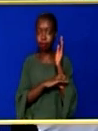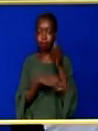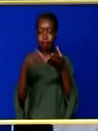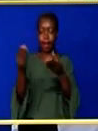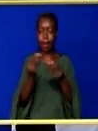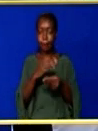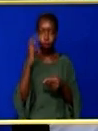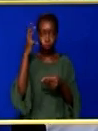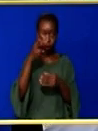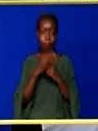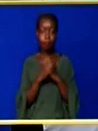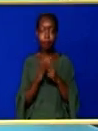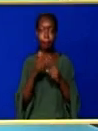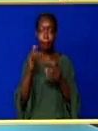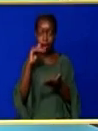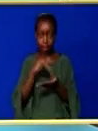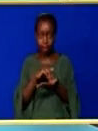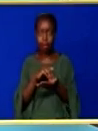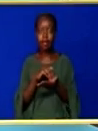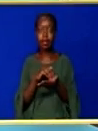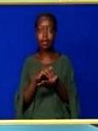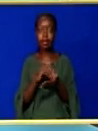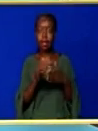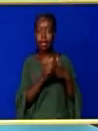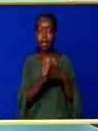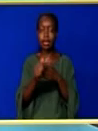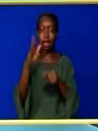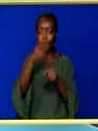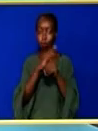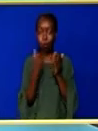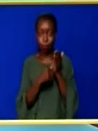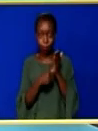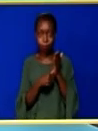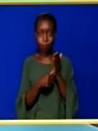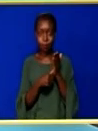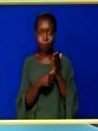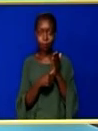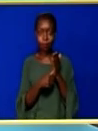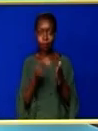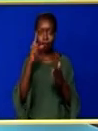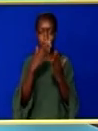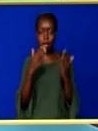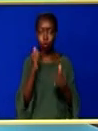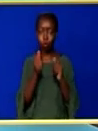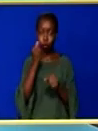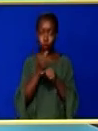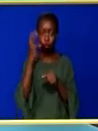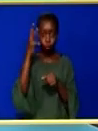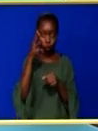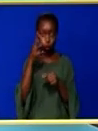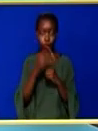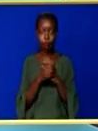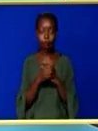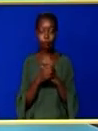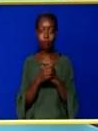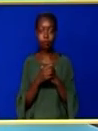revoked. But again, no, this one has also led to a lot of problems. The first thing they will do, this one is now what we've